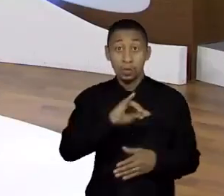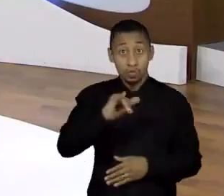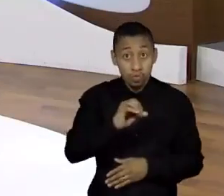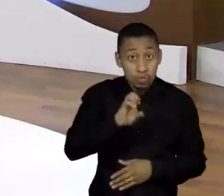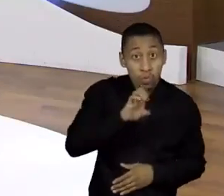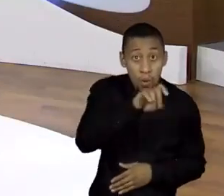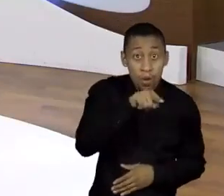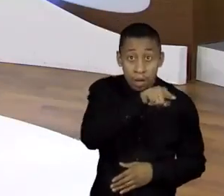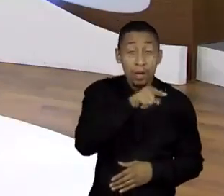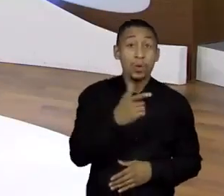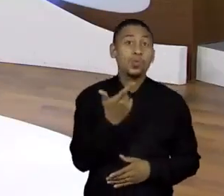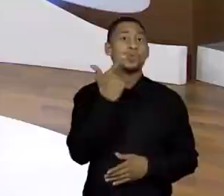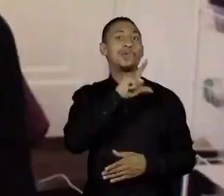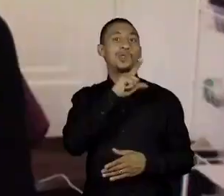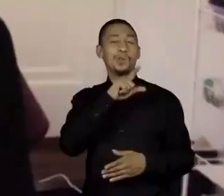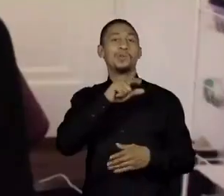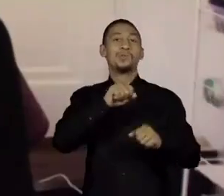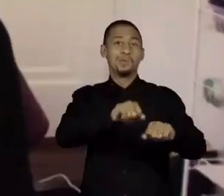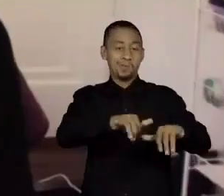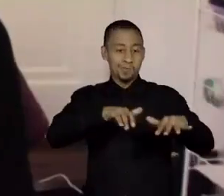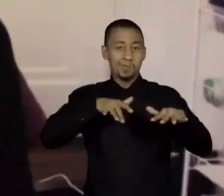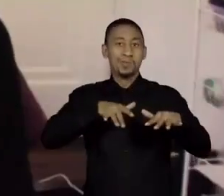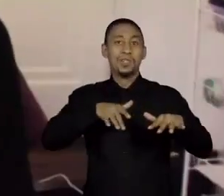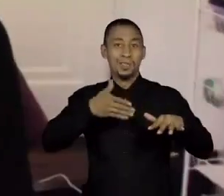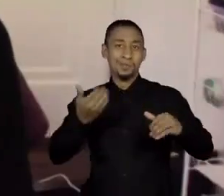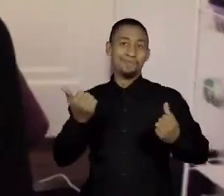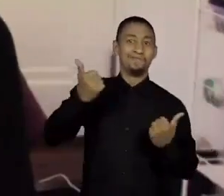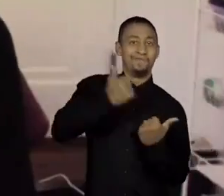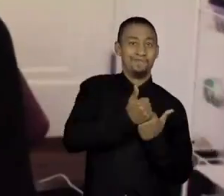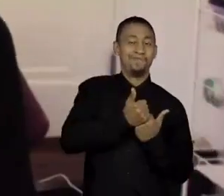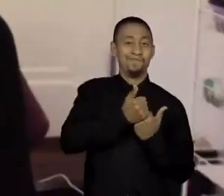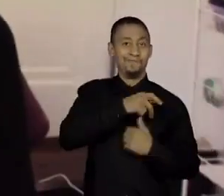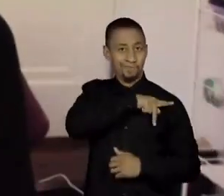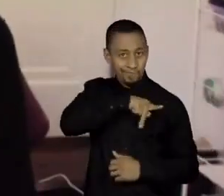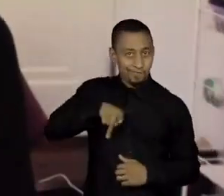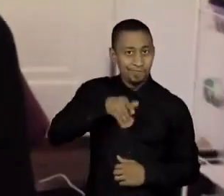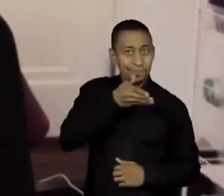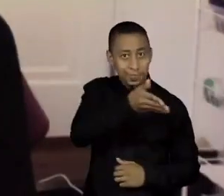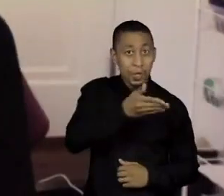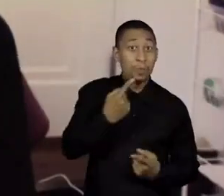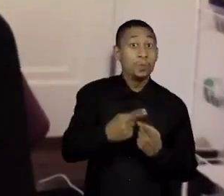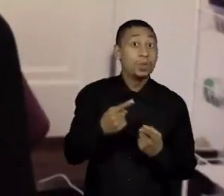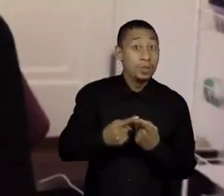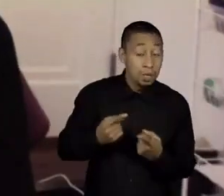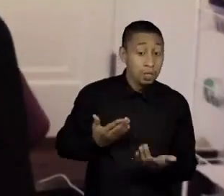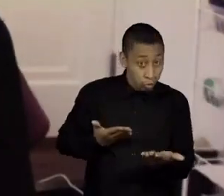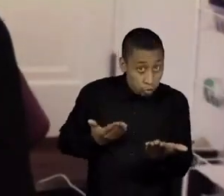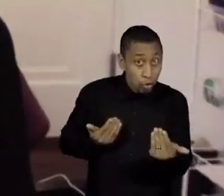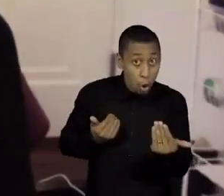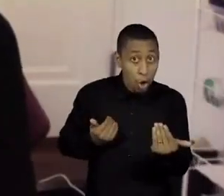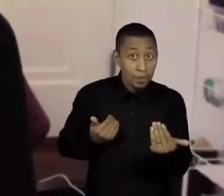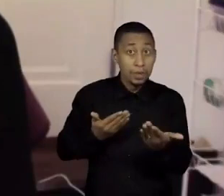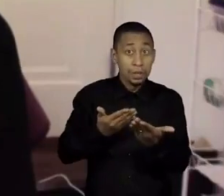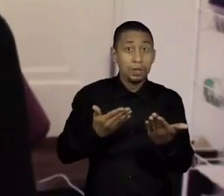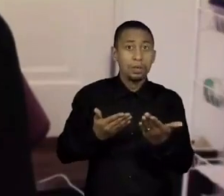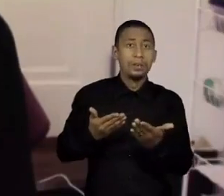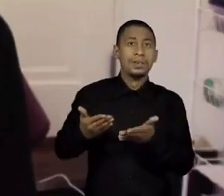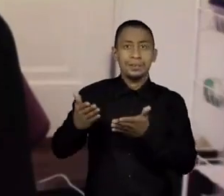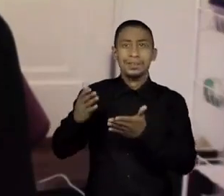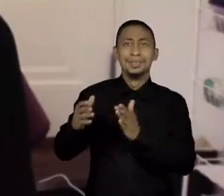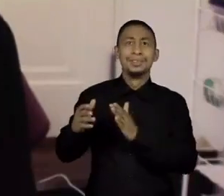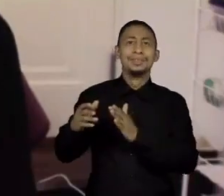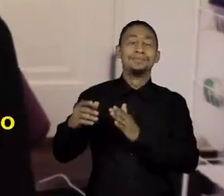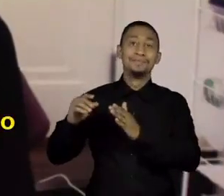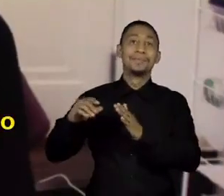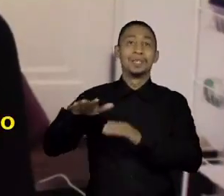now controls the U.S. Senate is because young African-American women decided in the state of